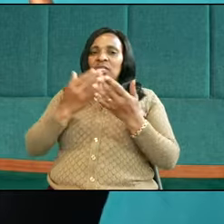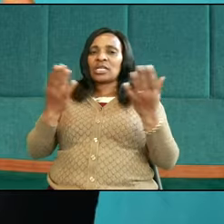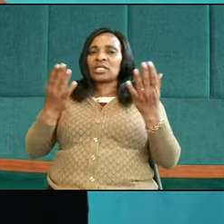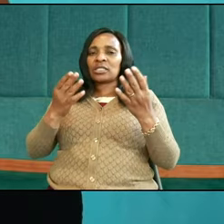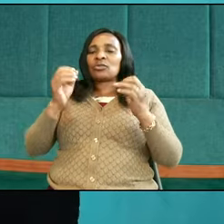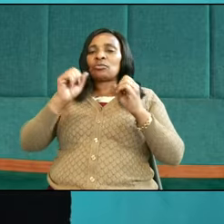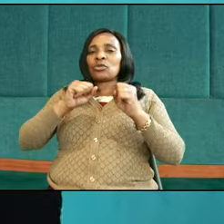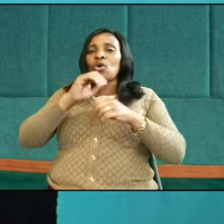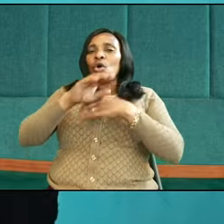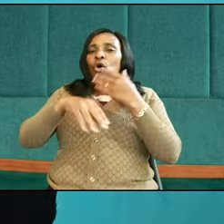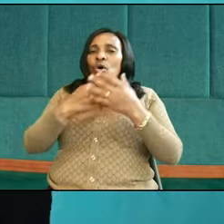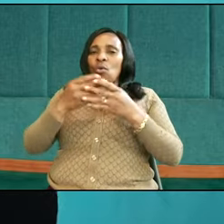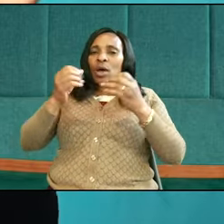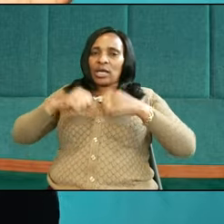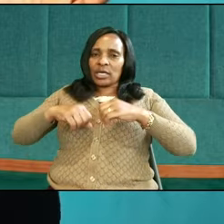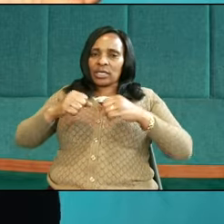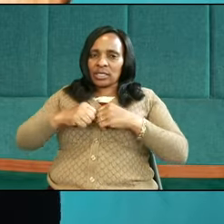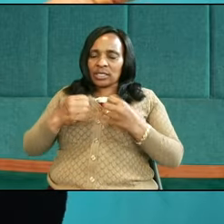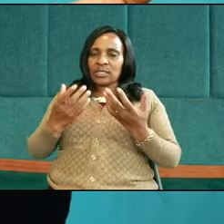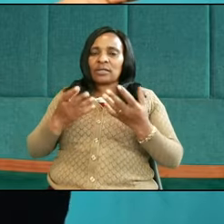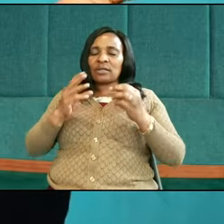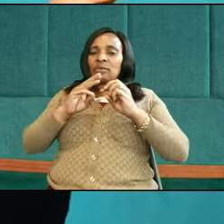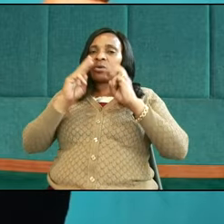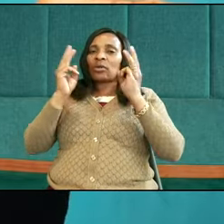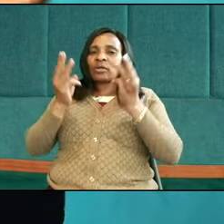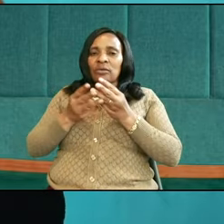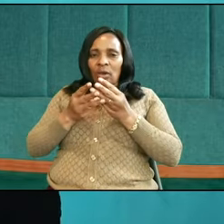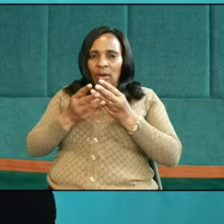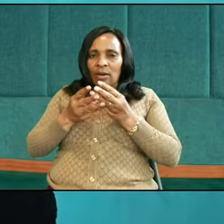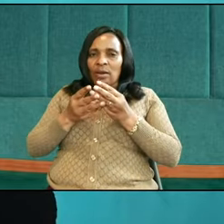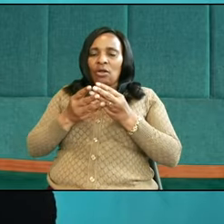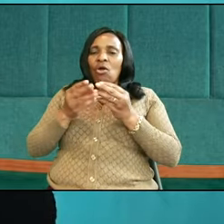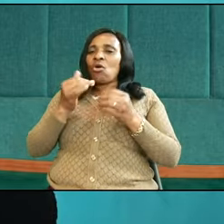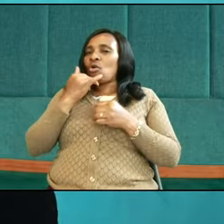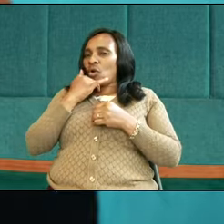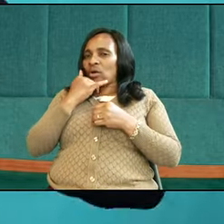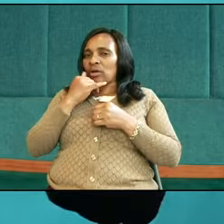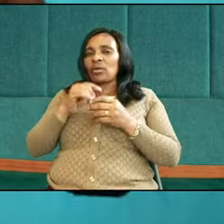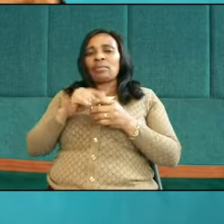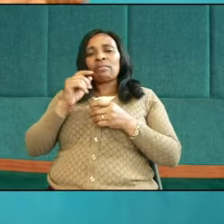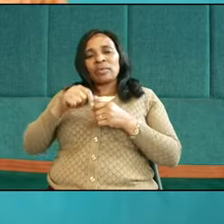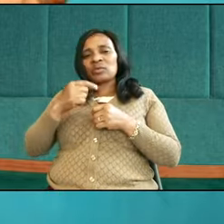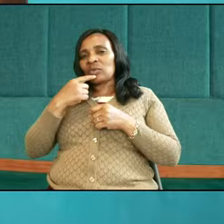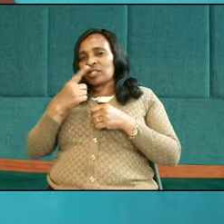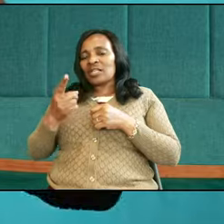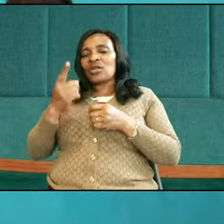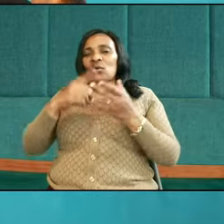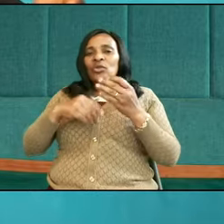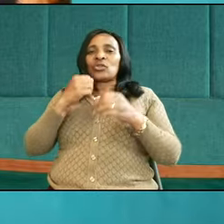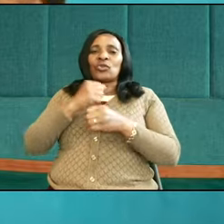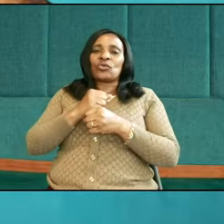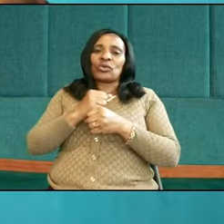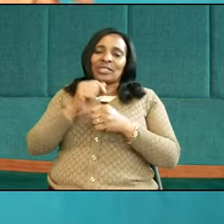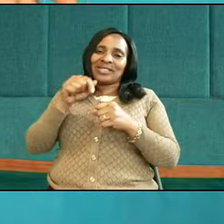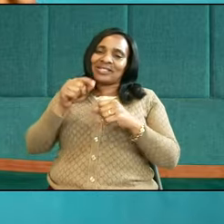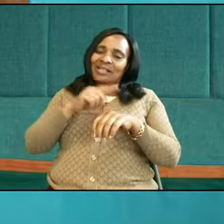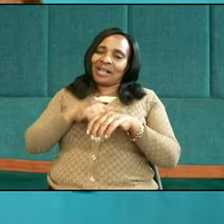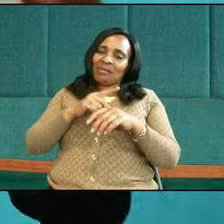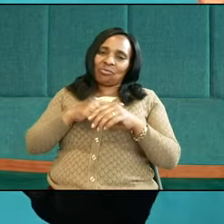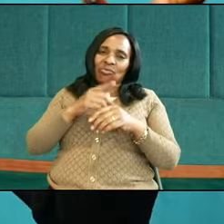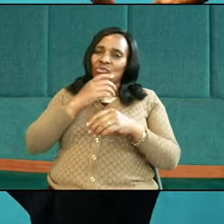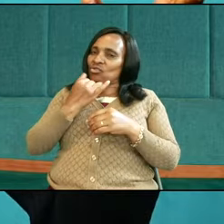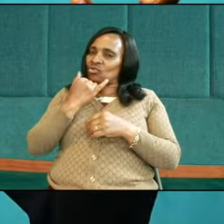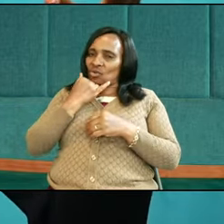all agree universally are wrong. Yeah. So you'll tell them. I tell them what you're doing at this point is